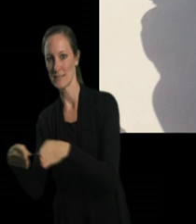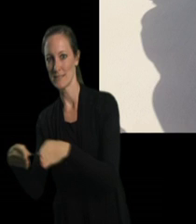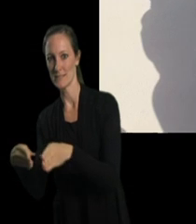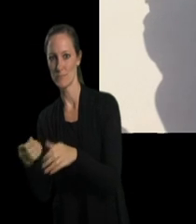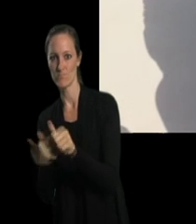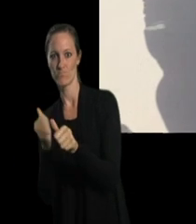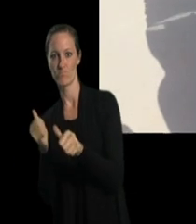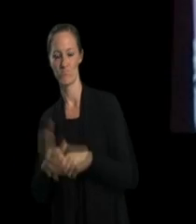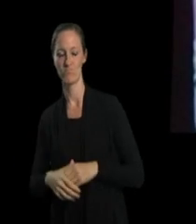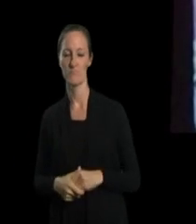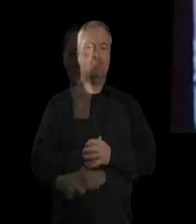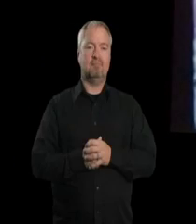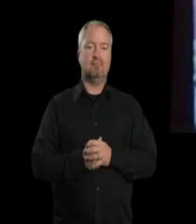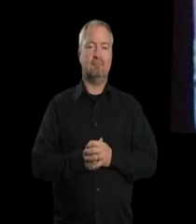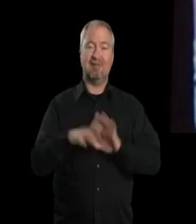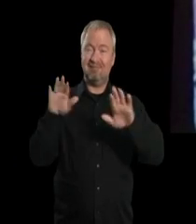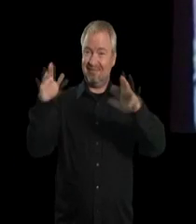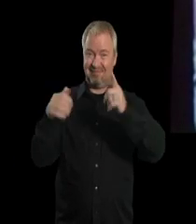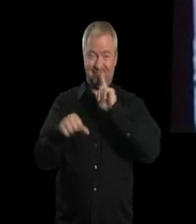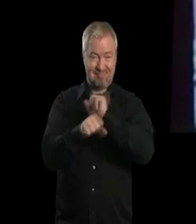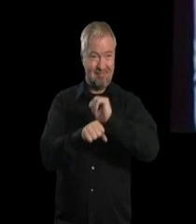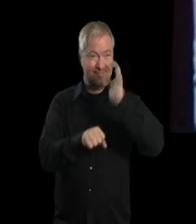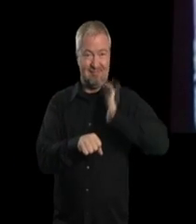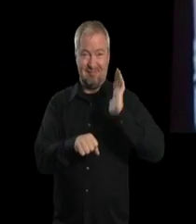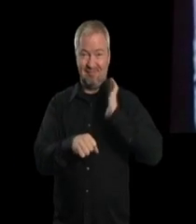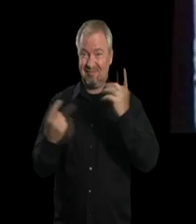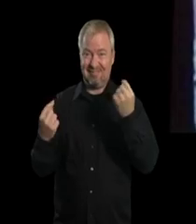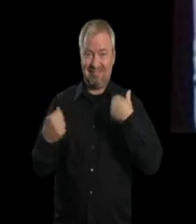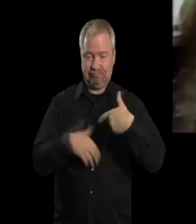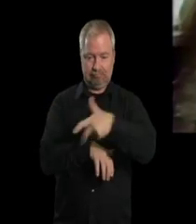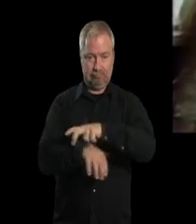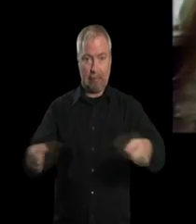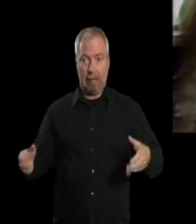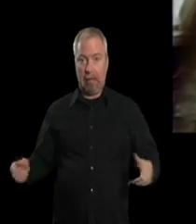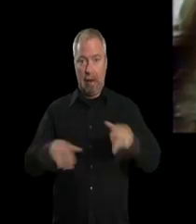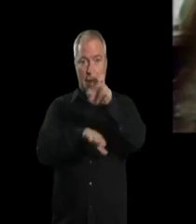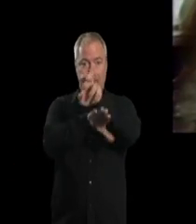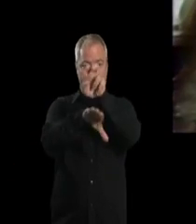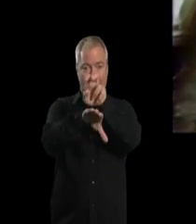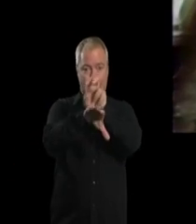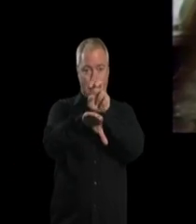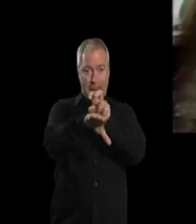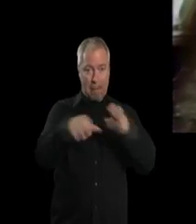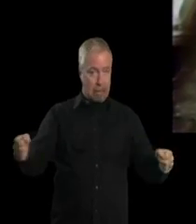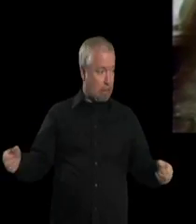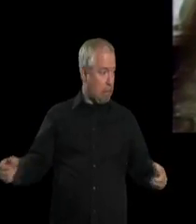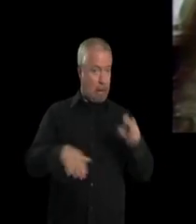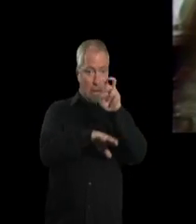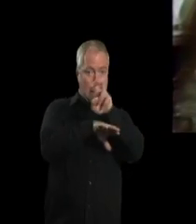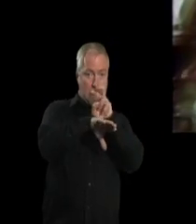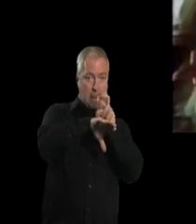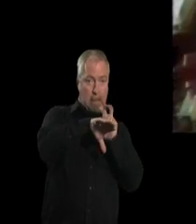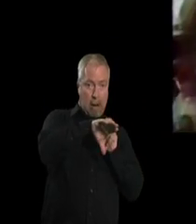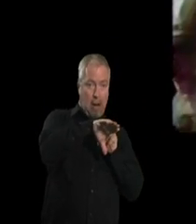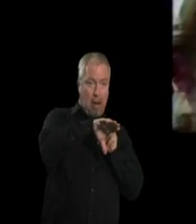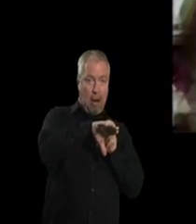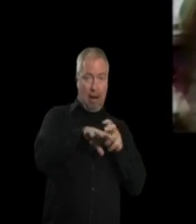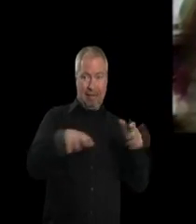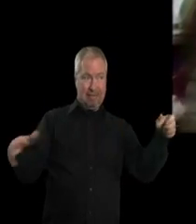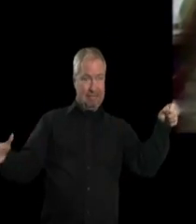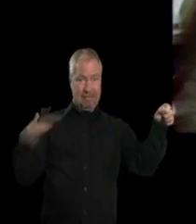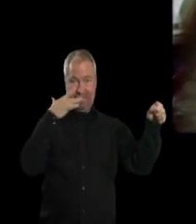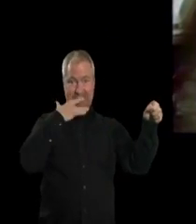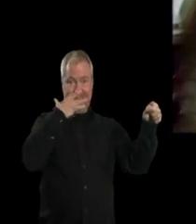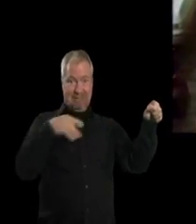streets. Some of us ended up doing crazy stuff like learning how to back down staircases by holding